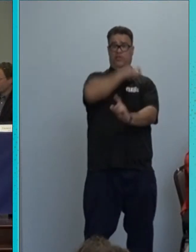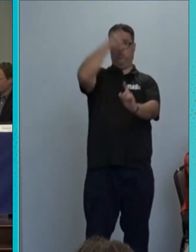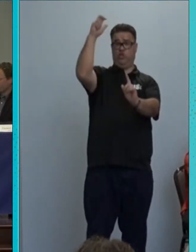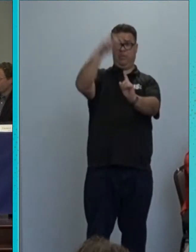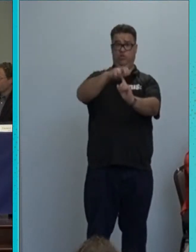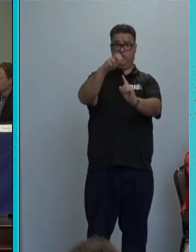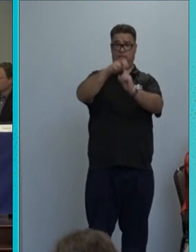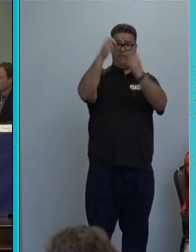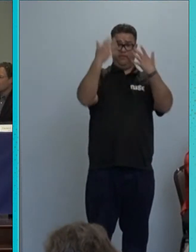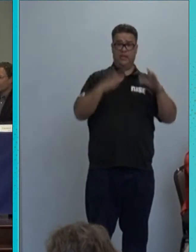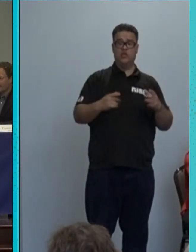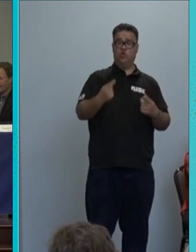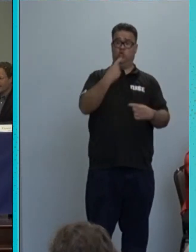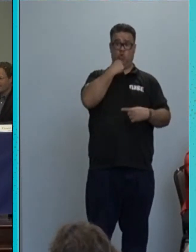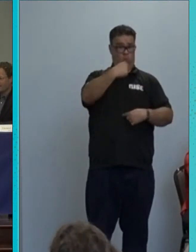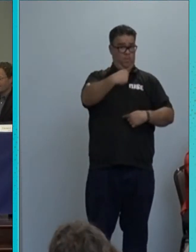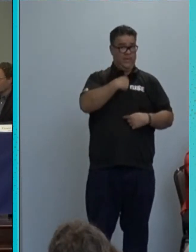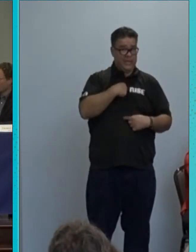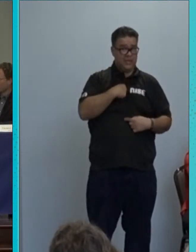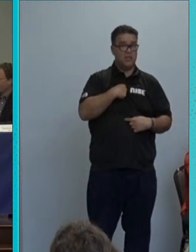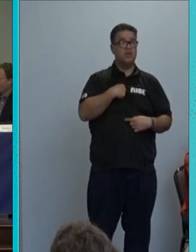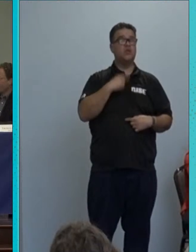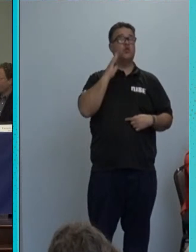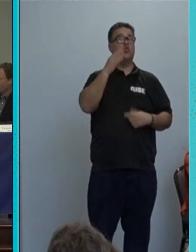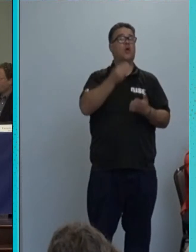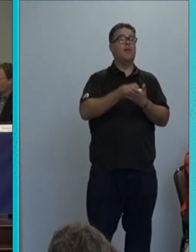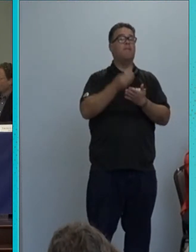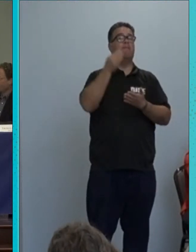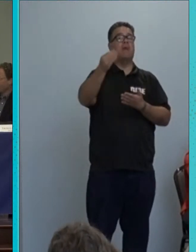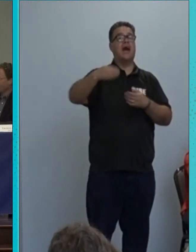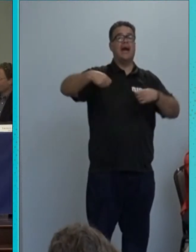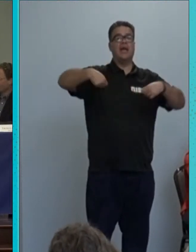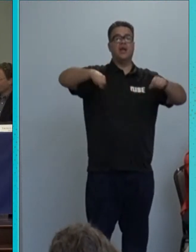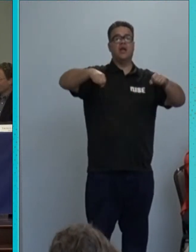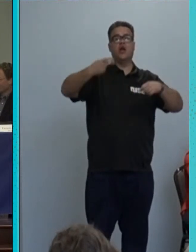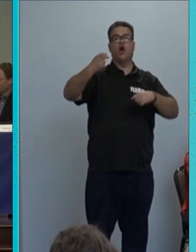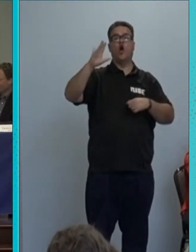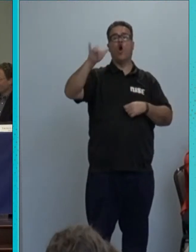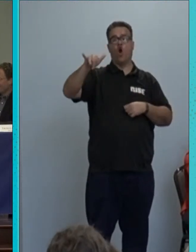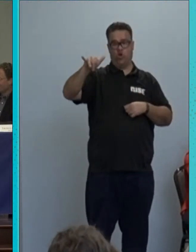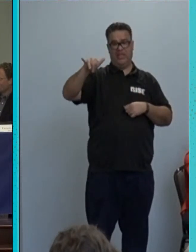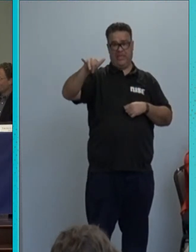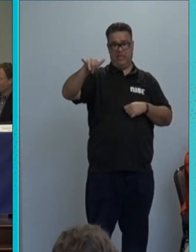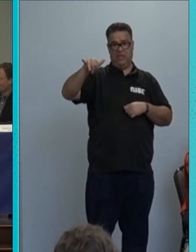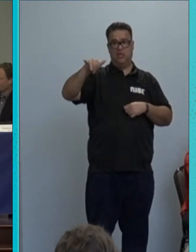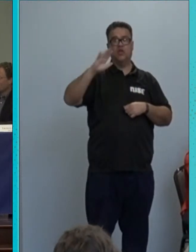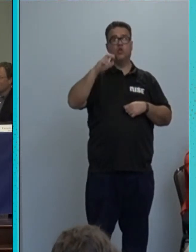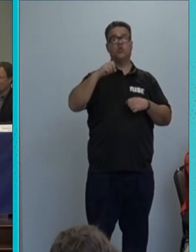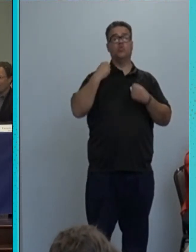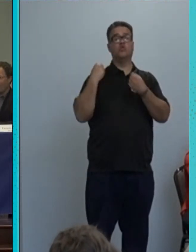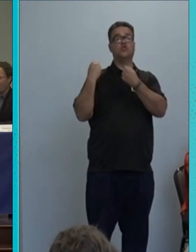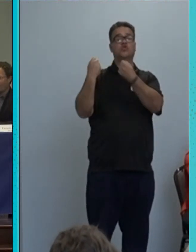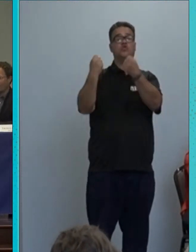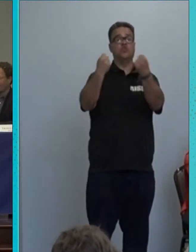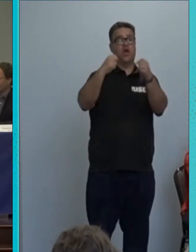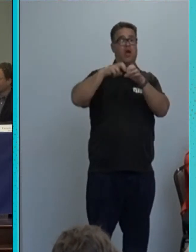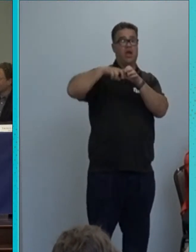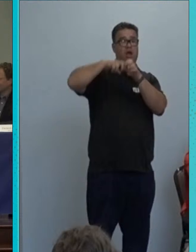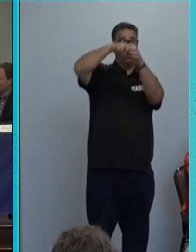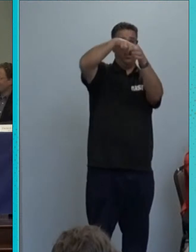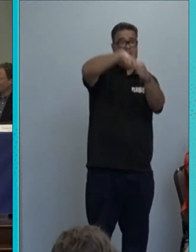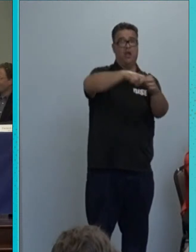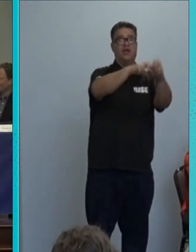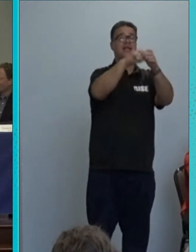championship, you told me that you were going to buy a Harley Davidson and you were going to drive off into